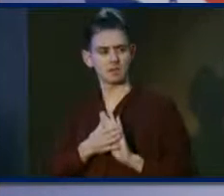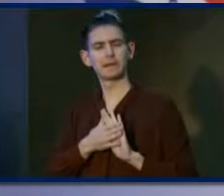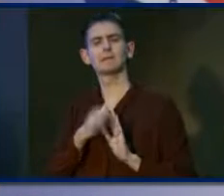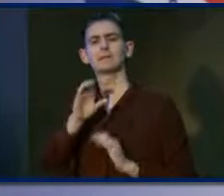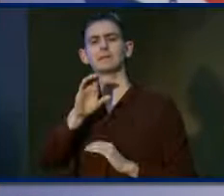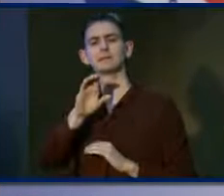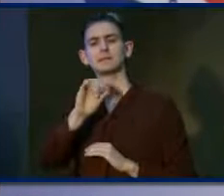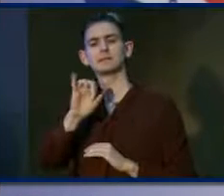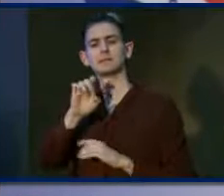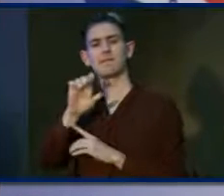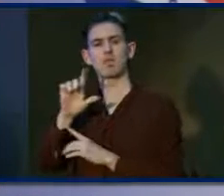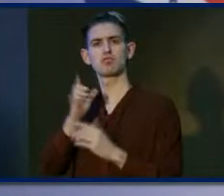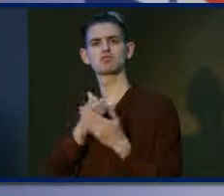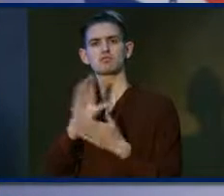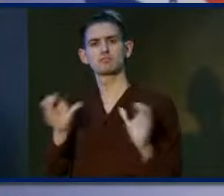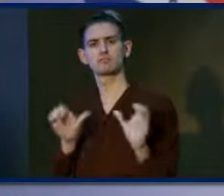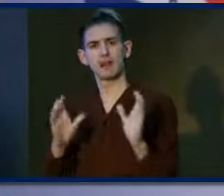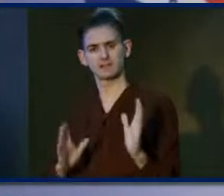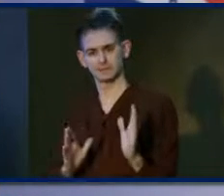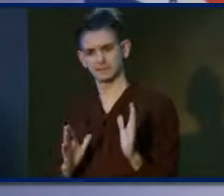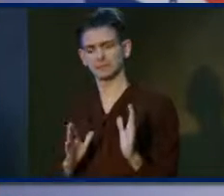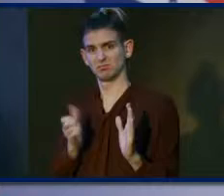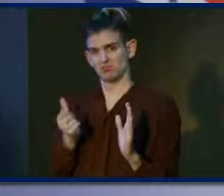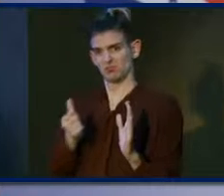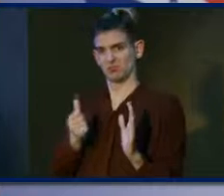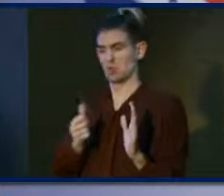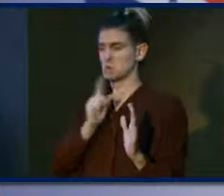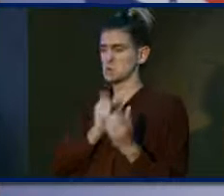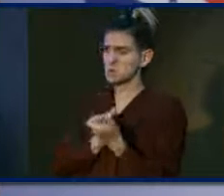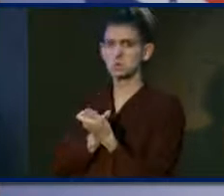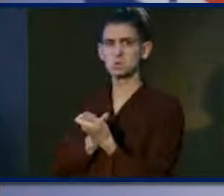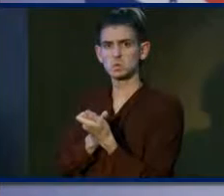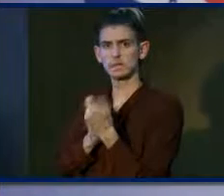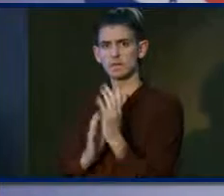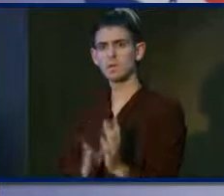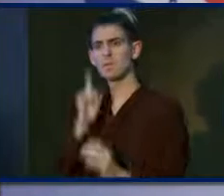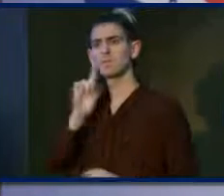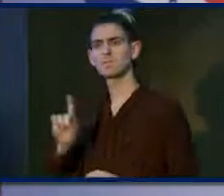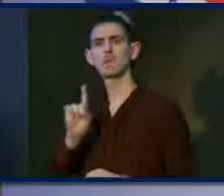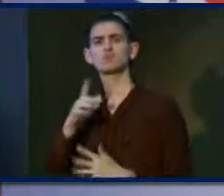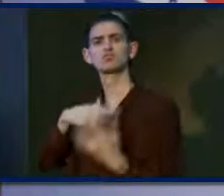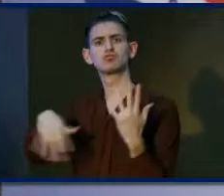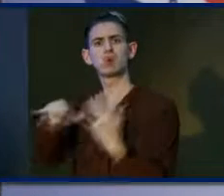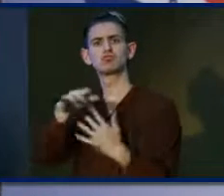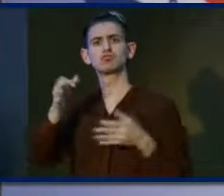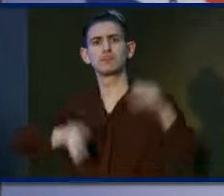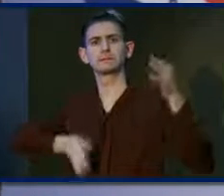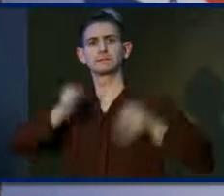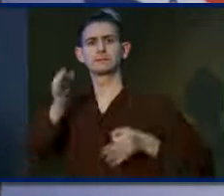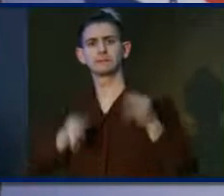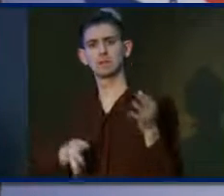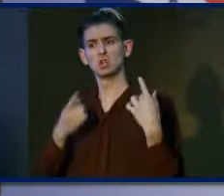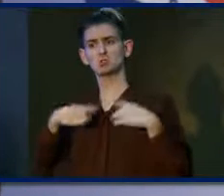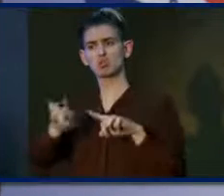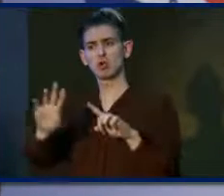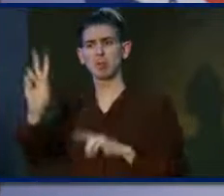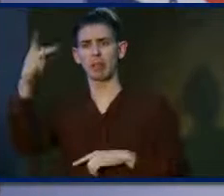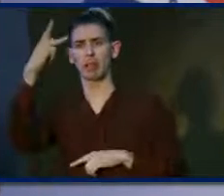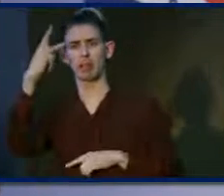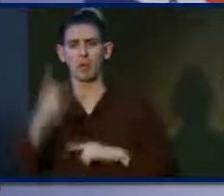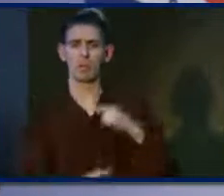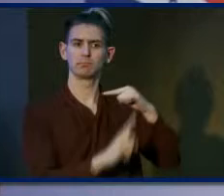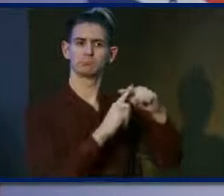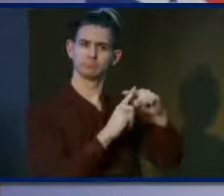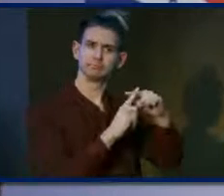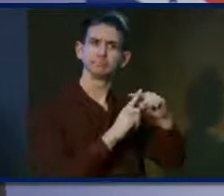Lewis, and has been a fierce advocate for social justice throughout her political as well as professional